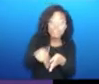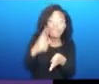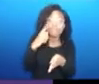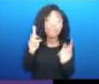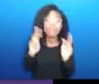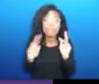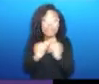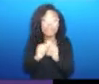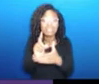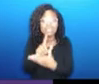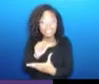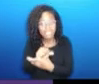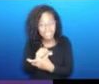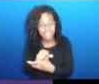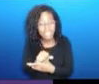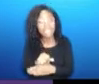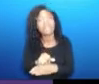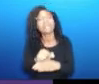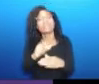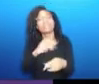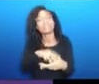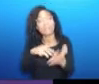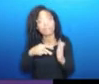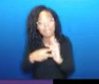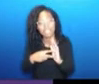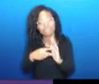Thus, it created access to accessibility.